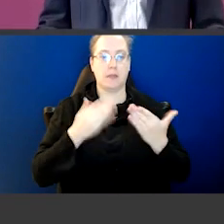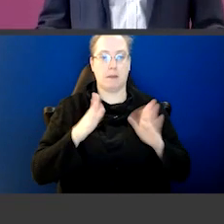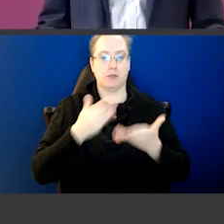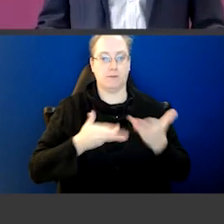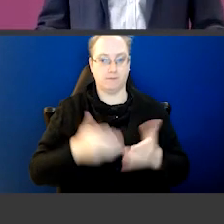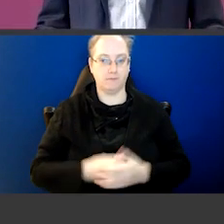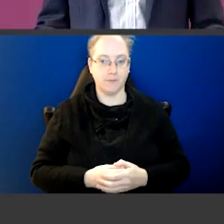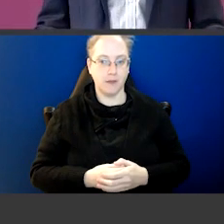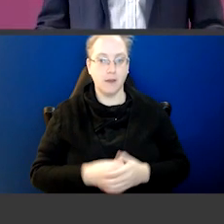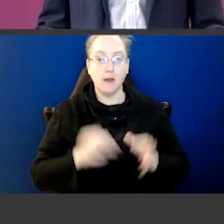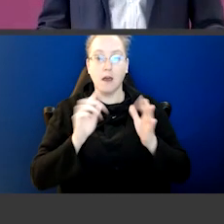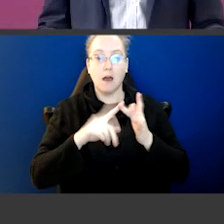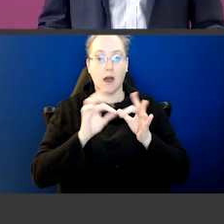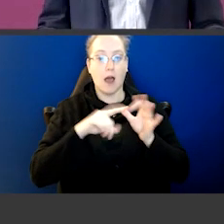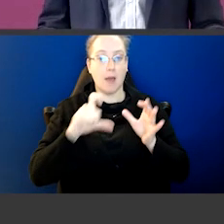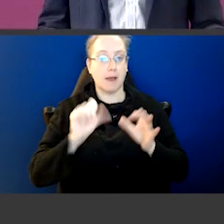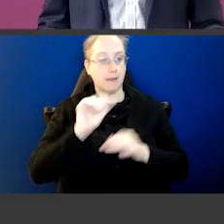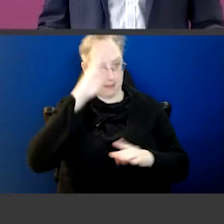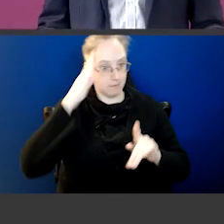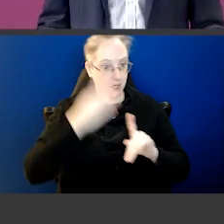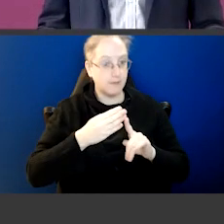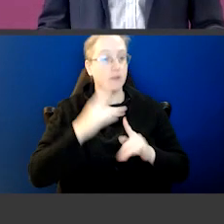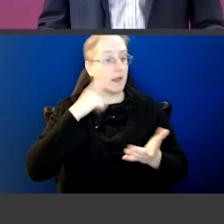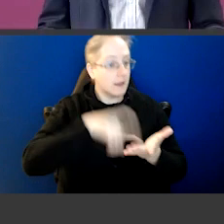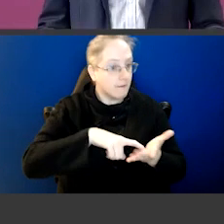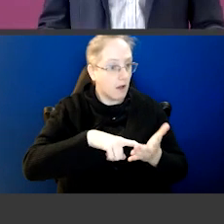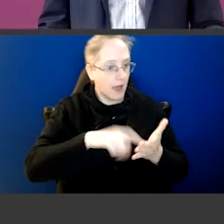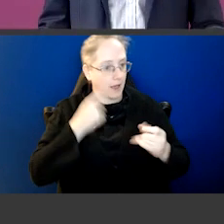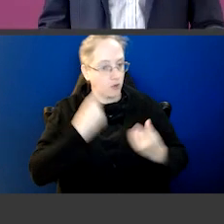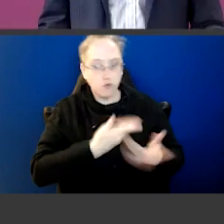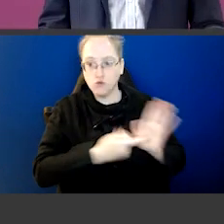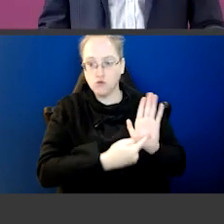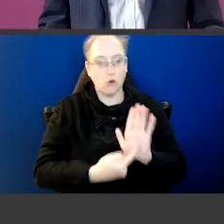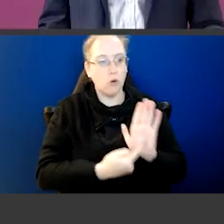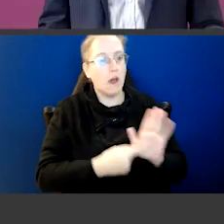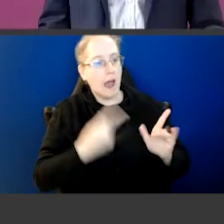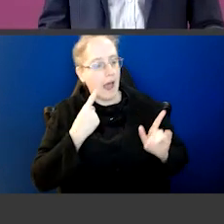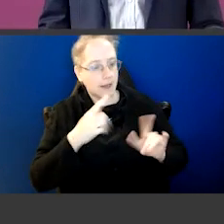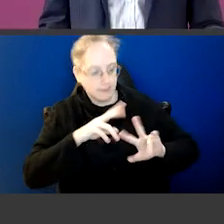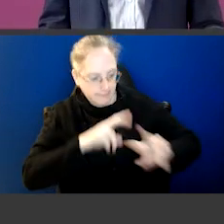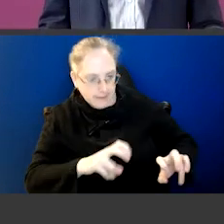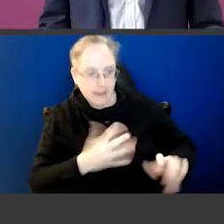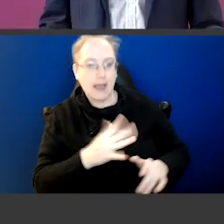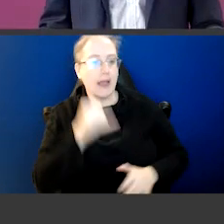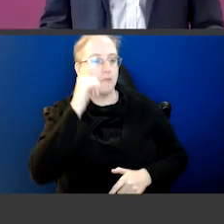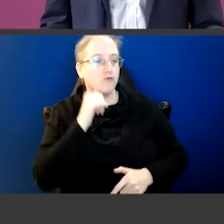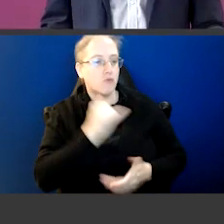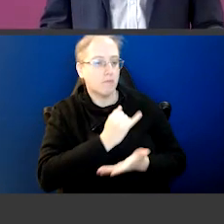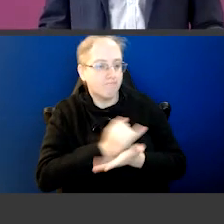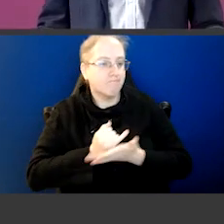fact, IBAC's objective is to identify, expose and investigate corrupt conduct across the whole of the Victorian public